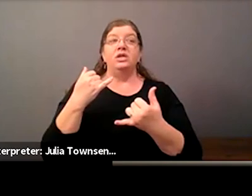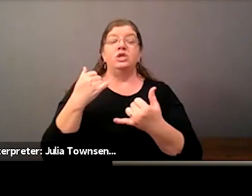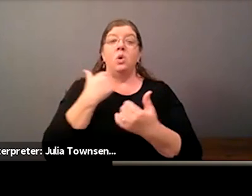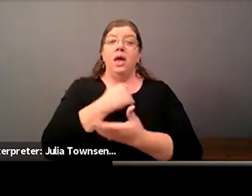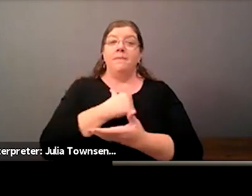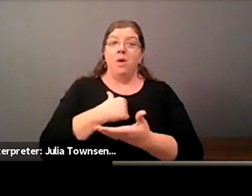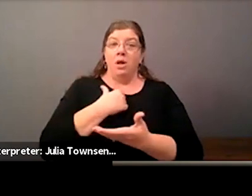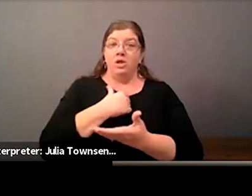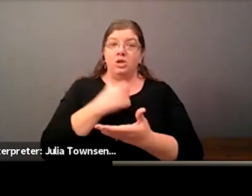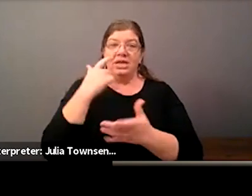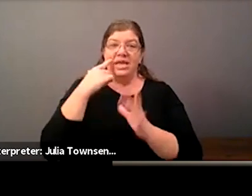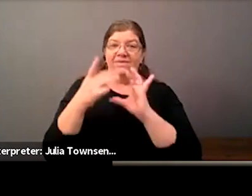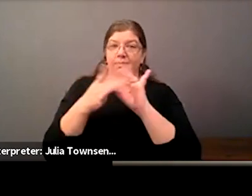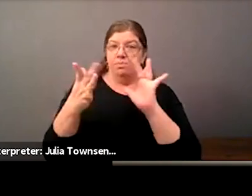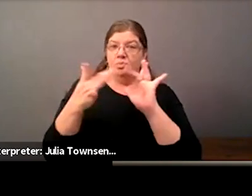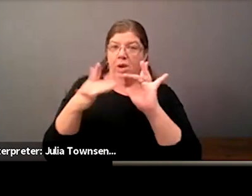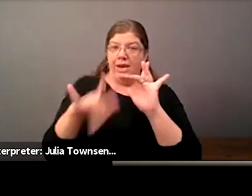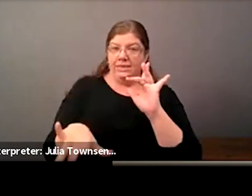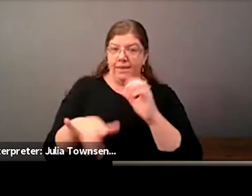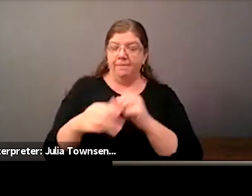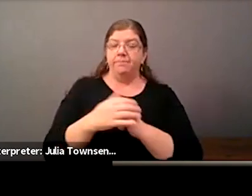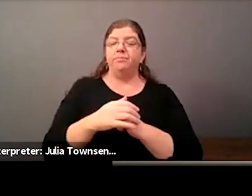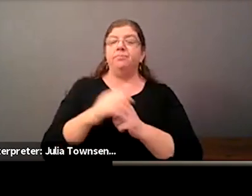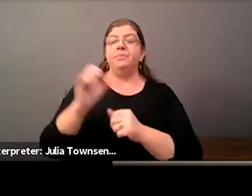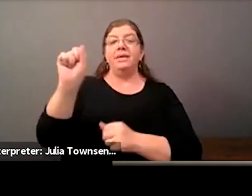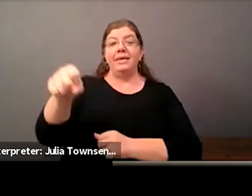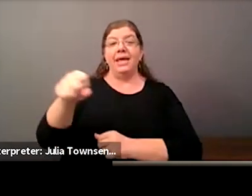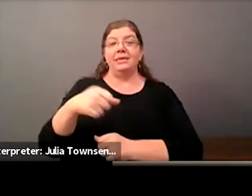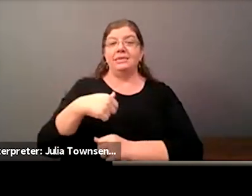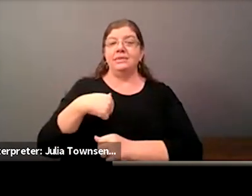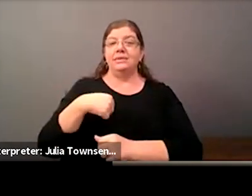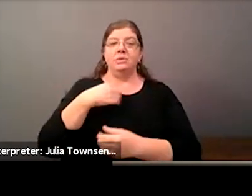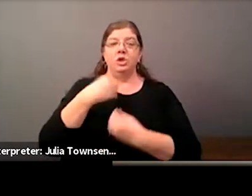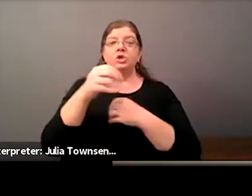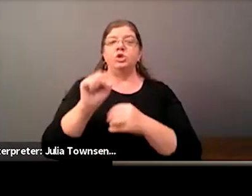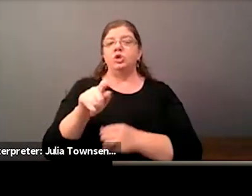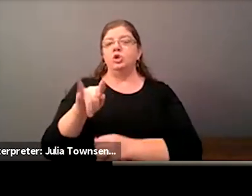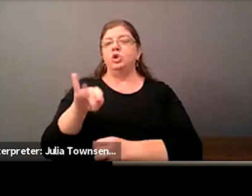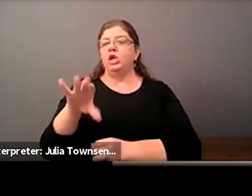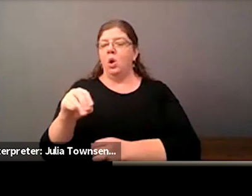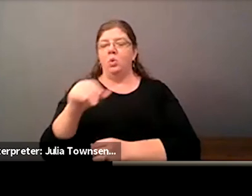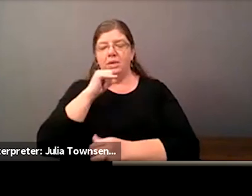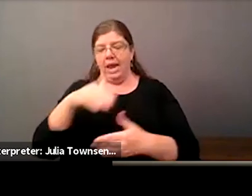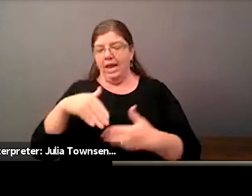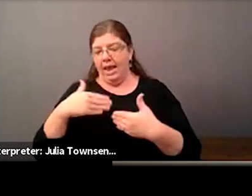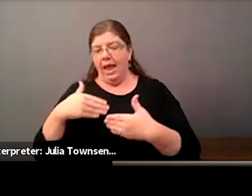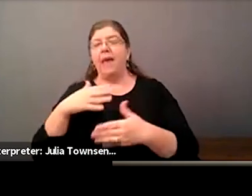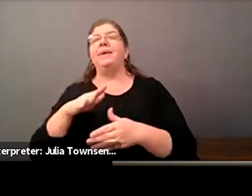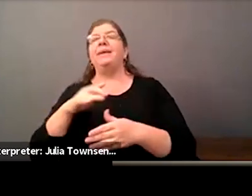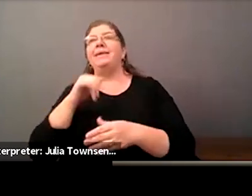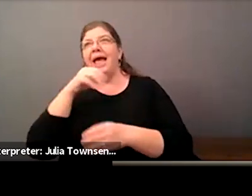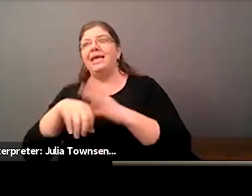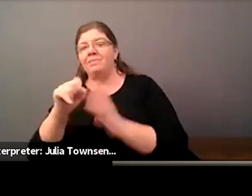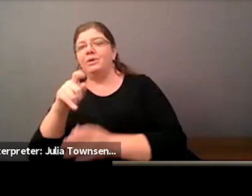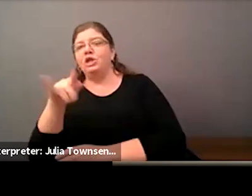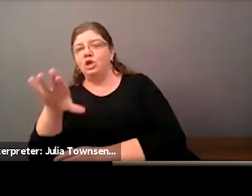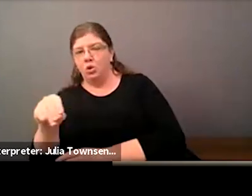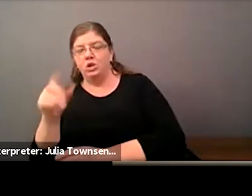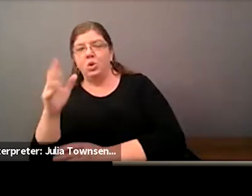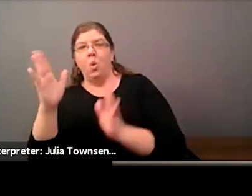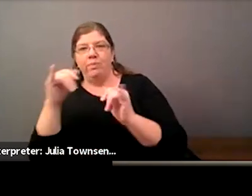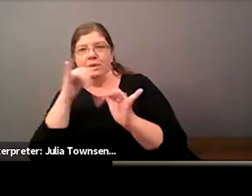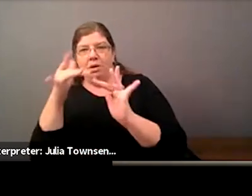um it breaks up here but uh yeah i'm happy to postpone to next this week but um just as a final